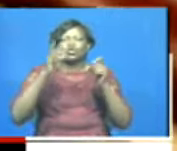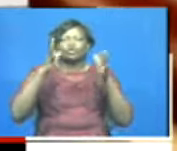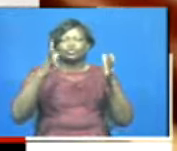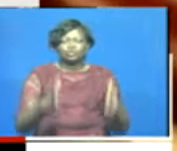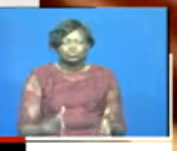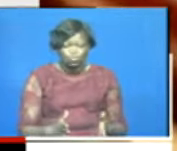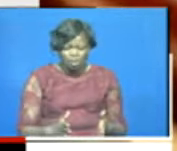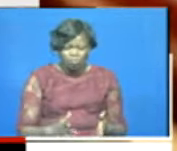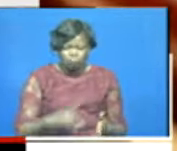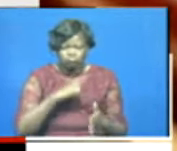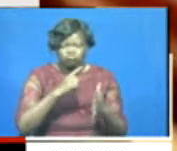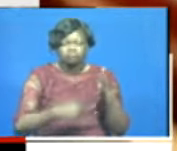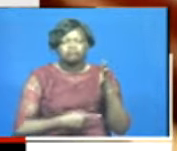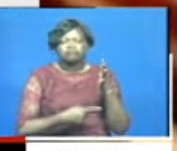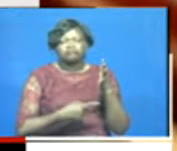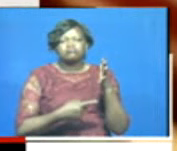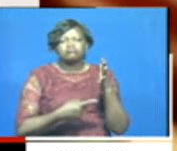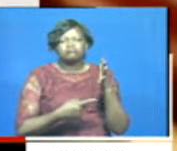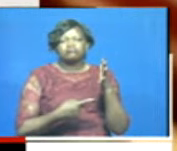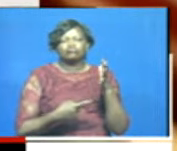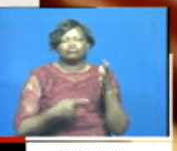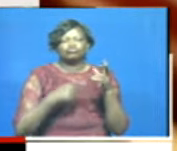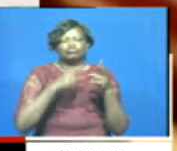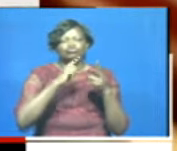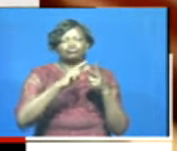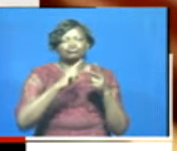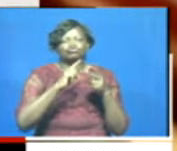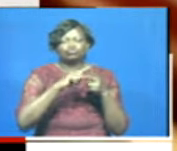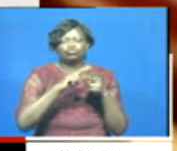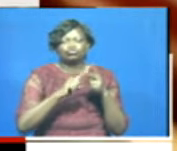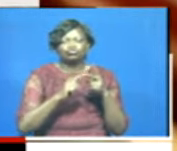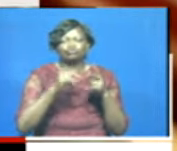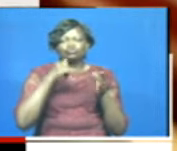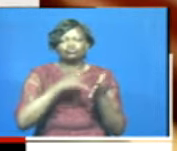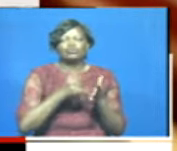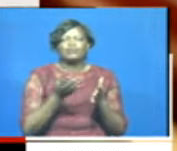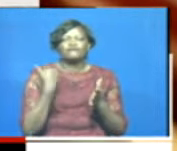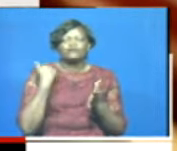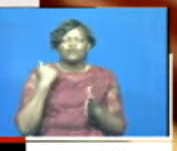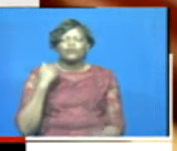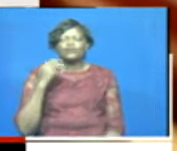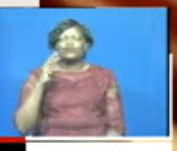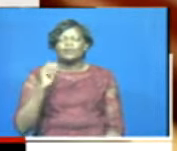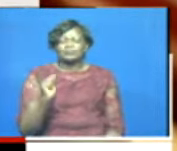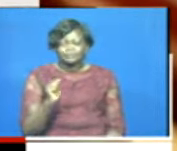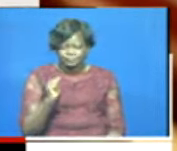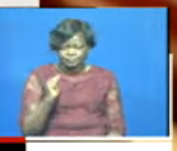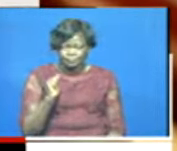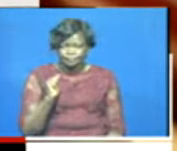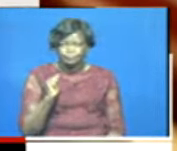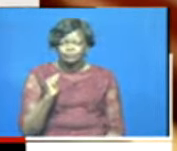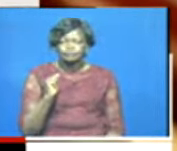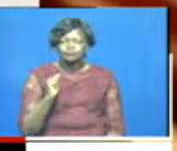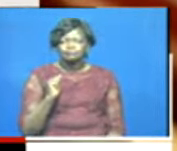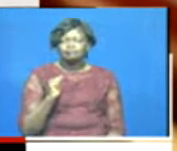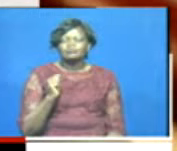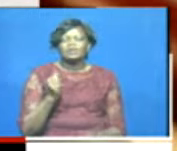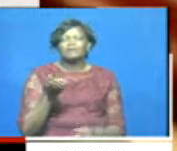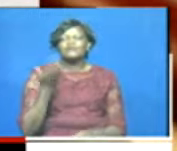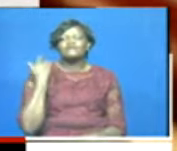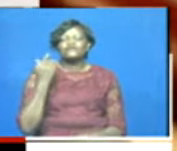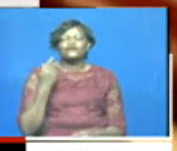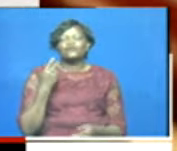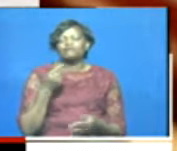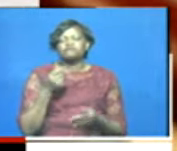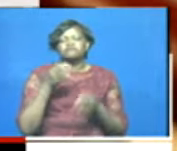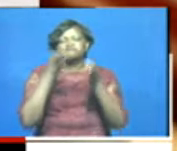Amek. However, two officials, including a former member of the County Assembly Service Board, Judy Zomongi, and former cashier Edwin Omondi